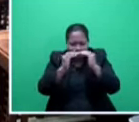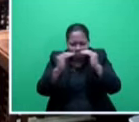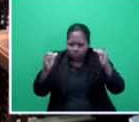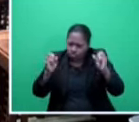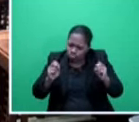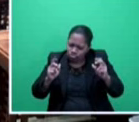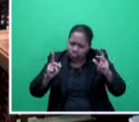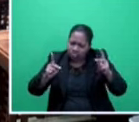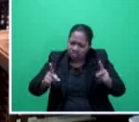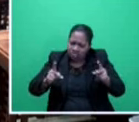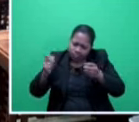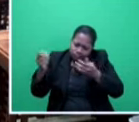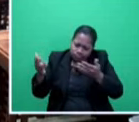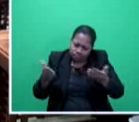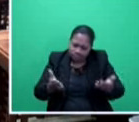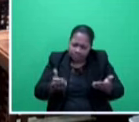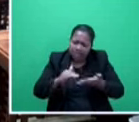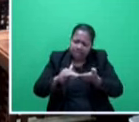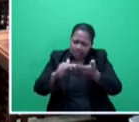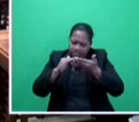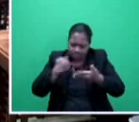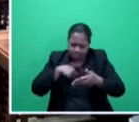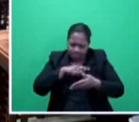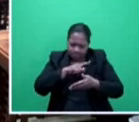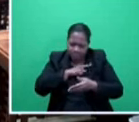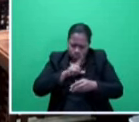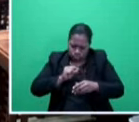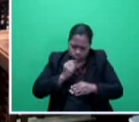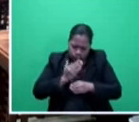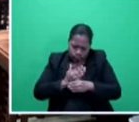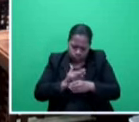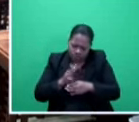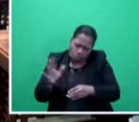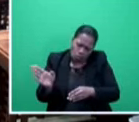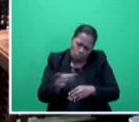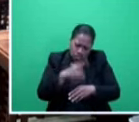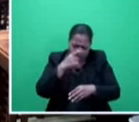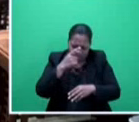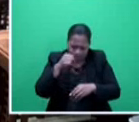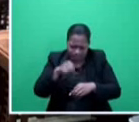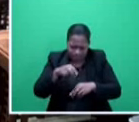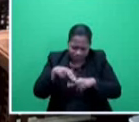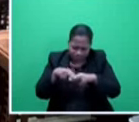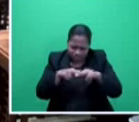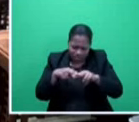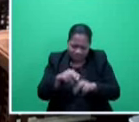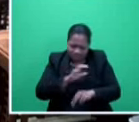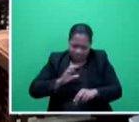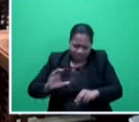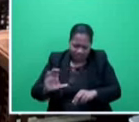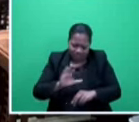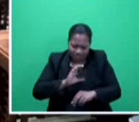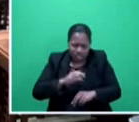Help us to serve our citizens with honesty, integrity, and without fear or